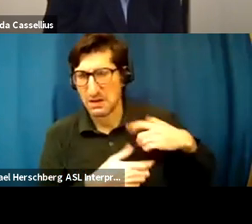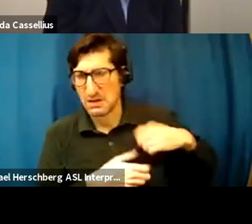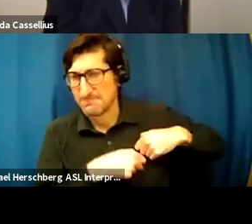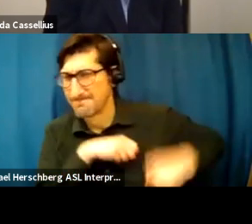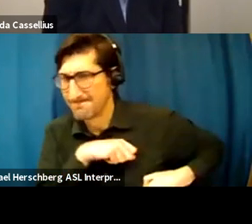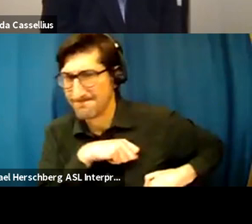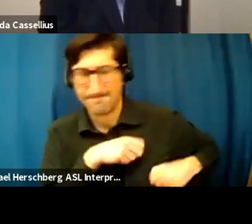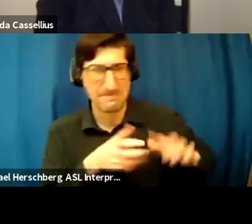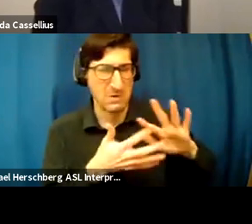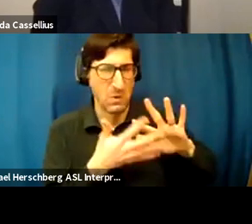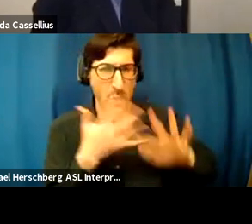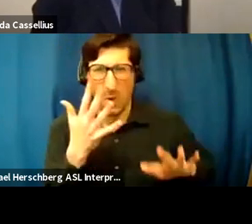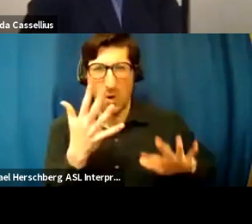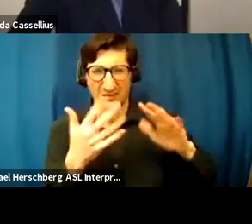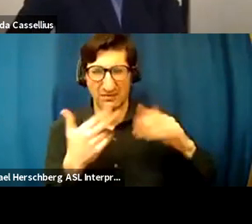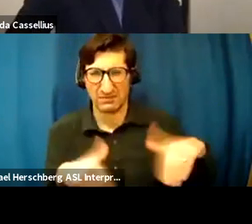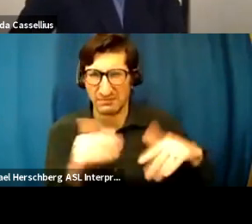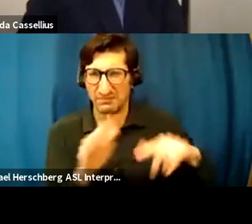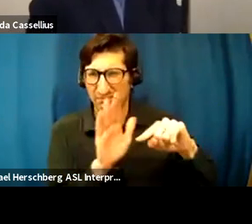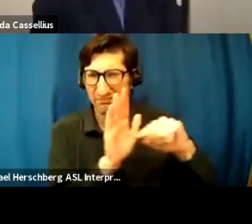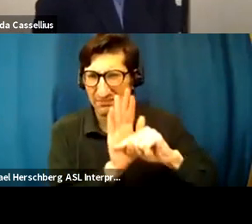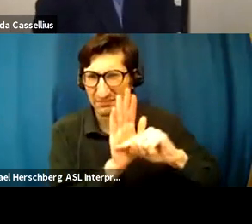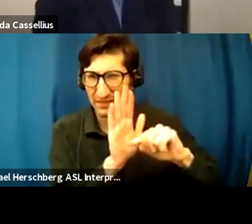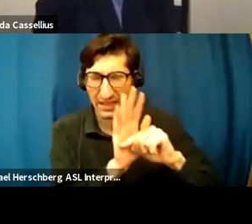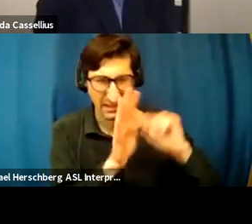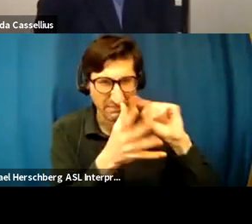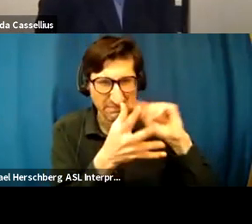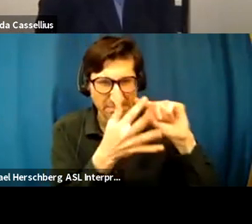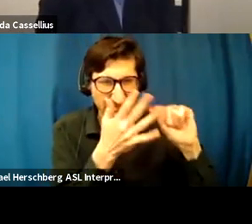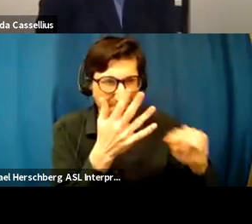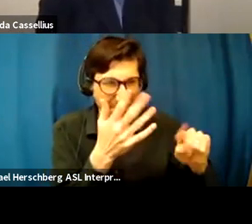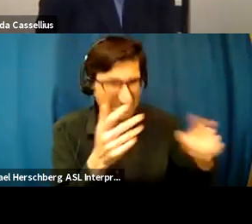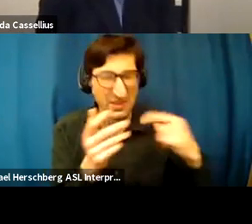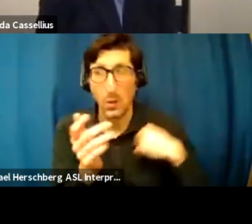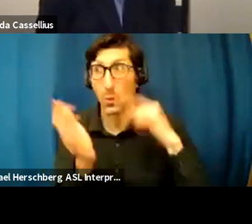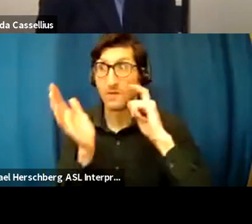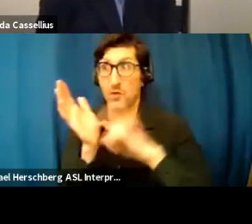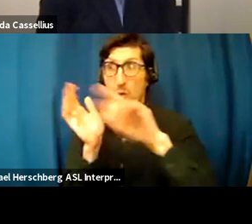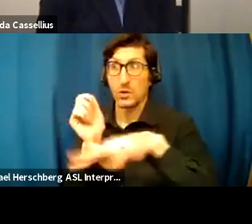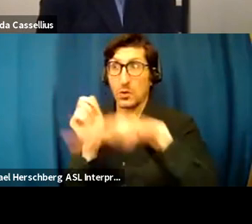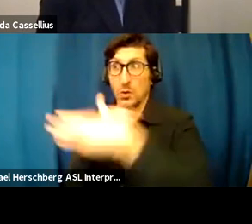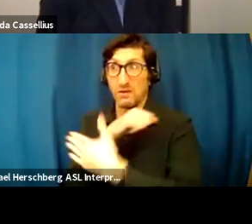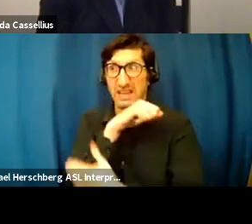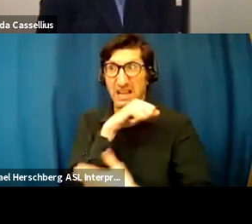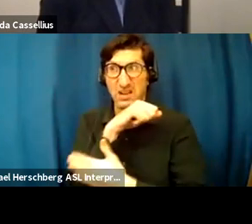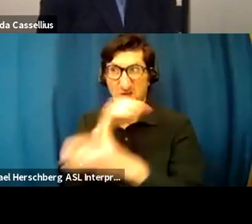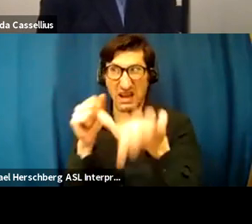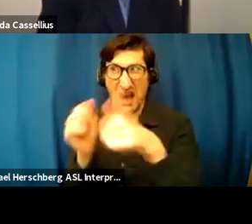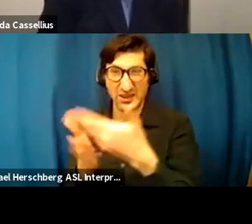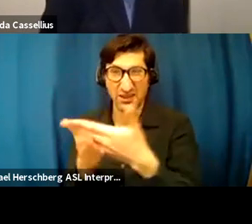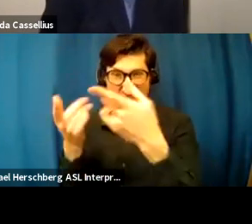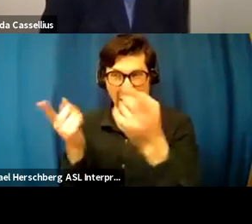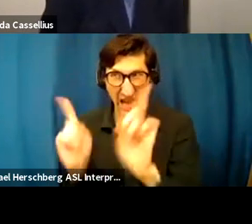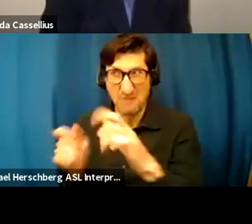seen, you know, in other parts of the country, some really devastating things happening with our students. So I'm